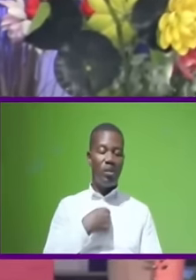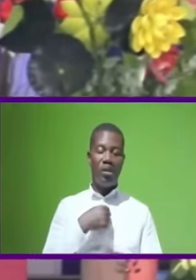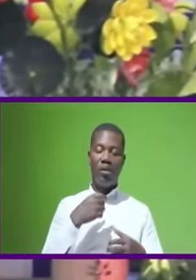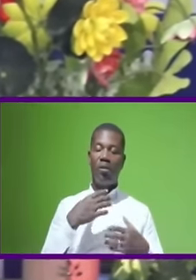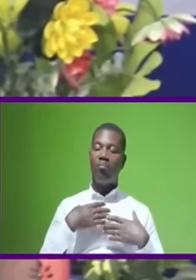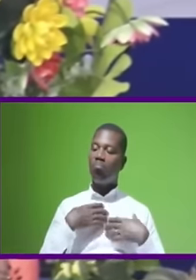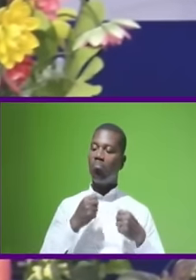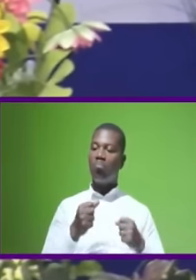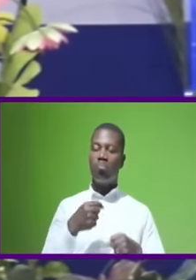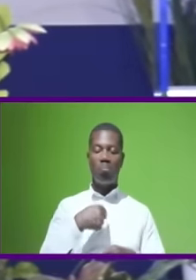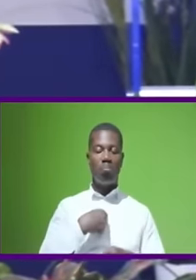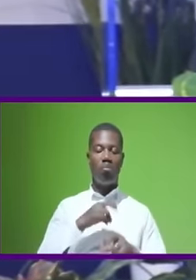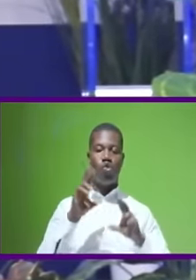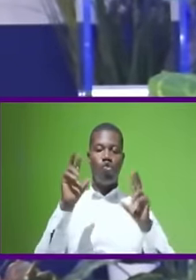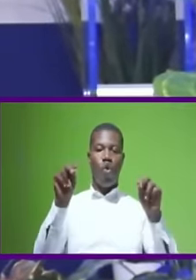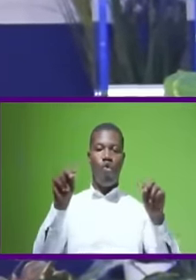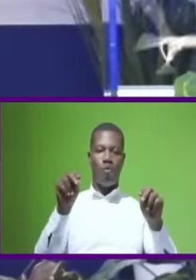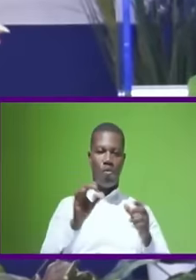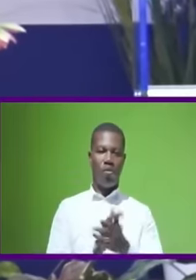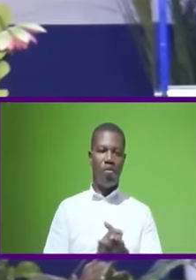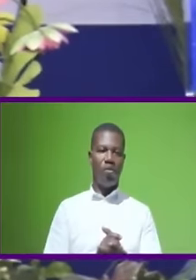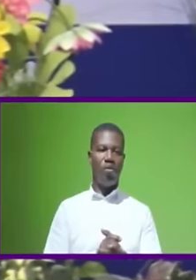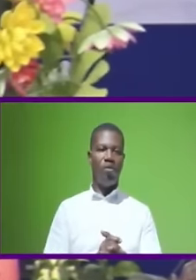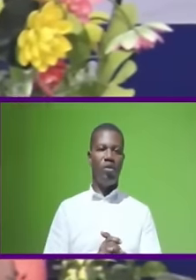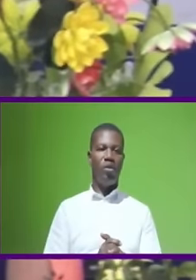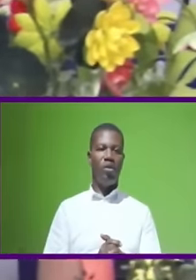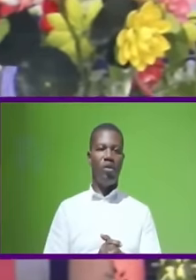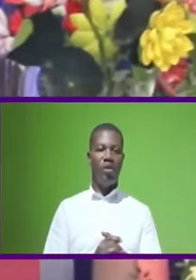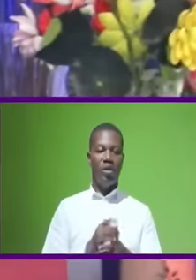it isn't my strength.